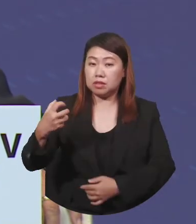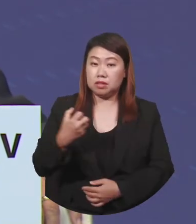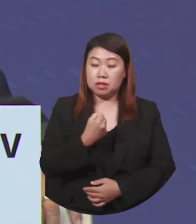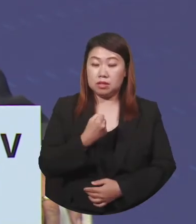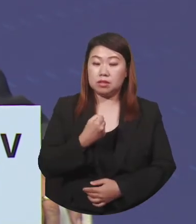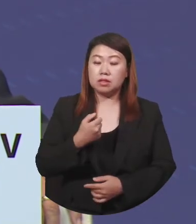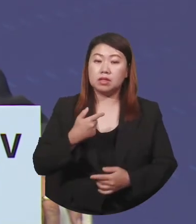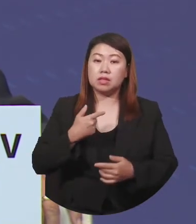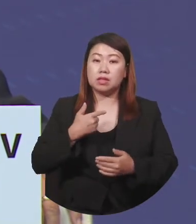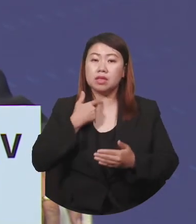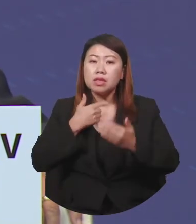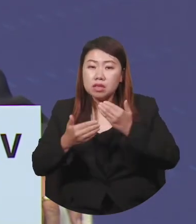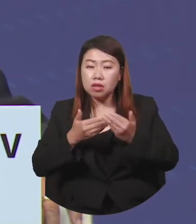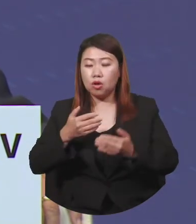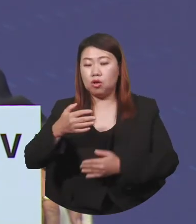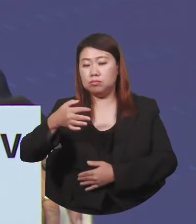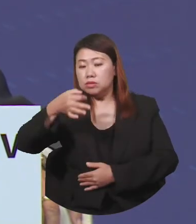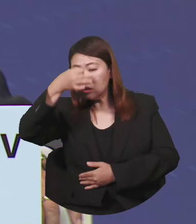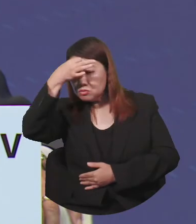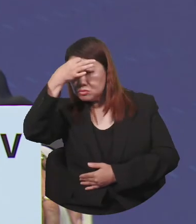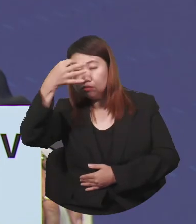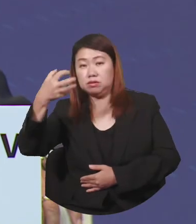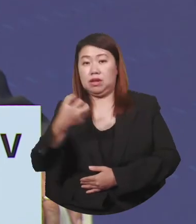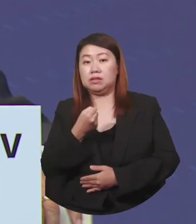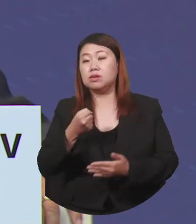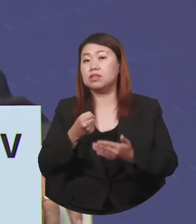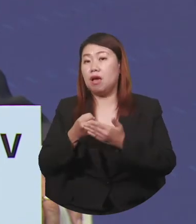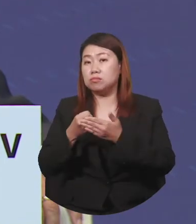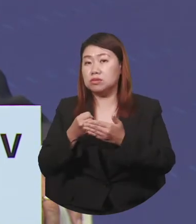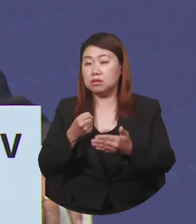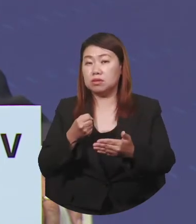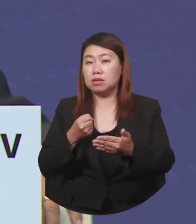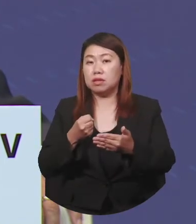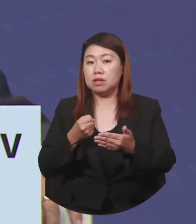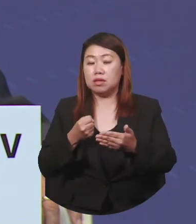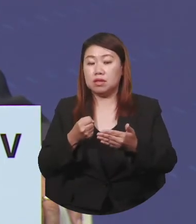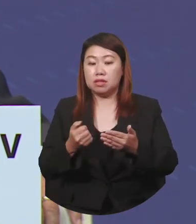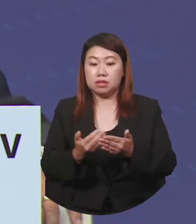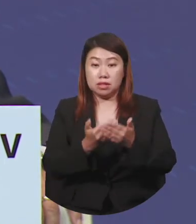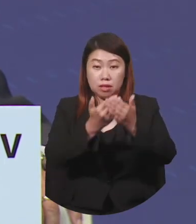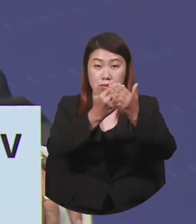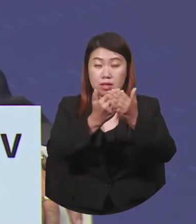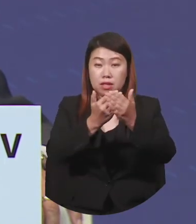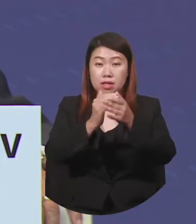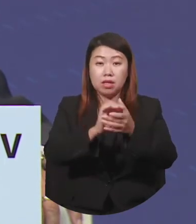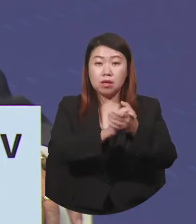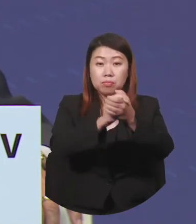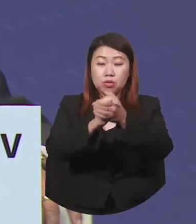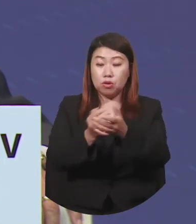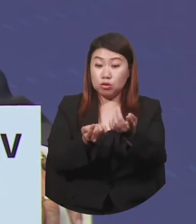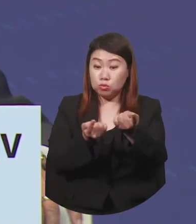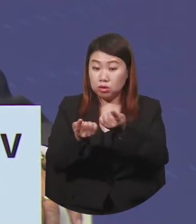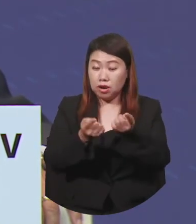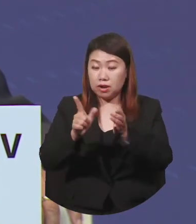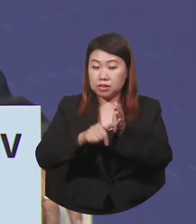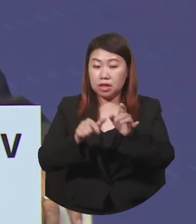help better coordinate the development assistance through our integration and economic